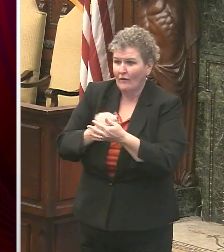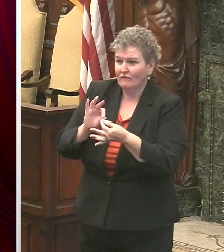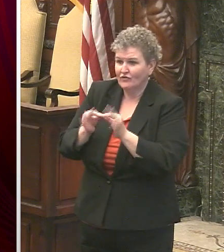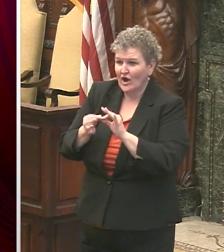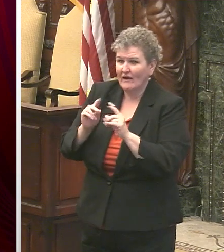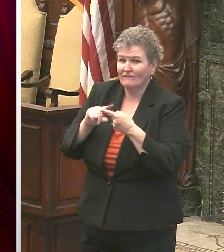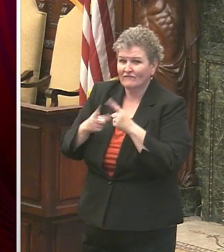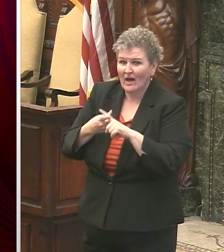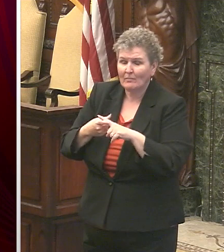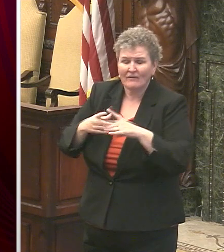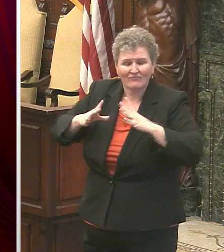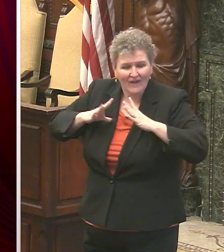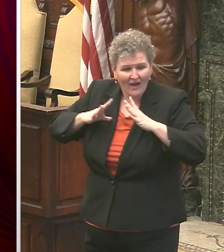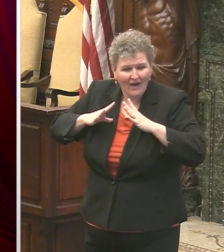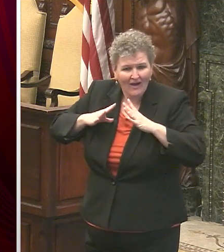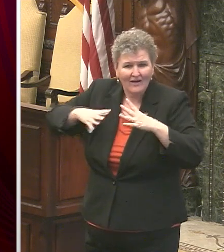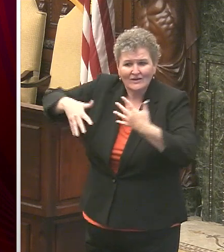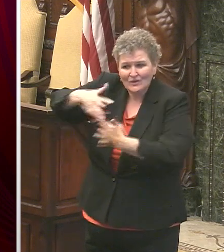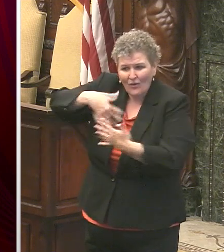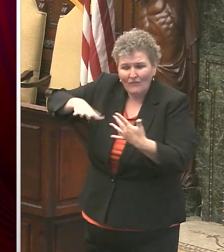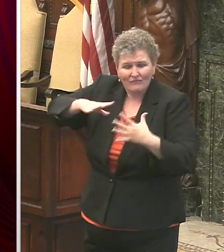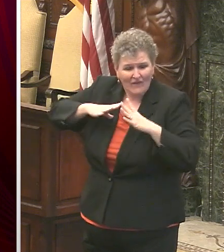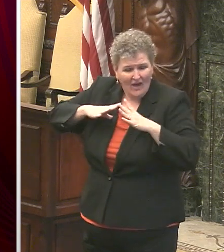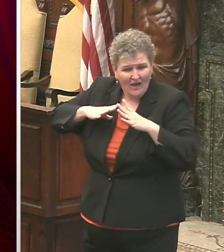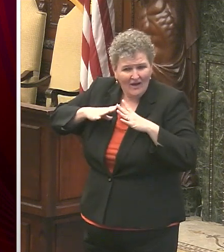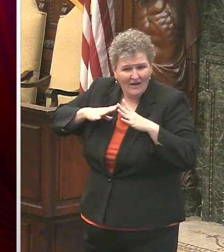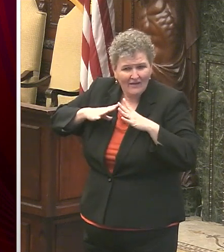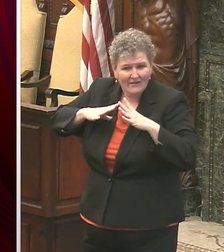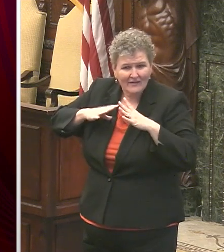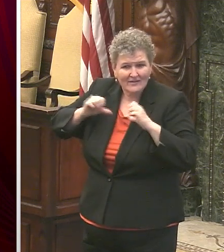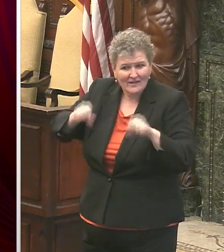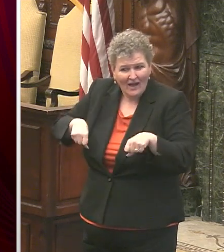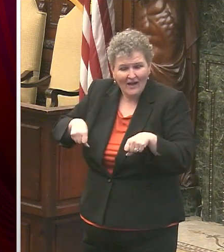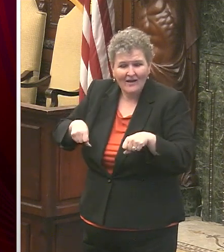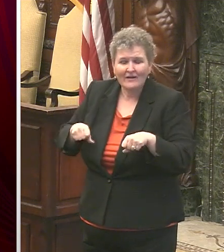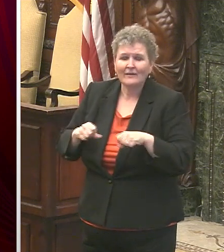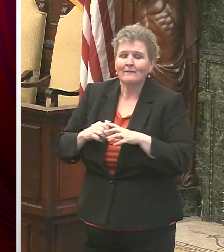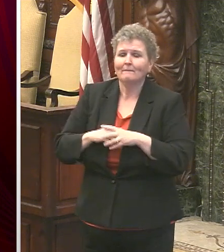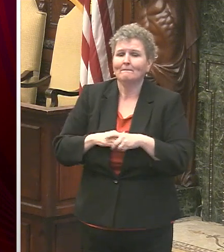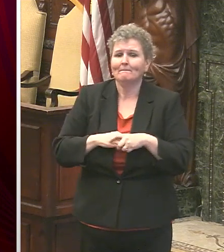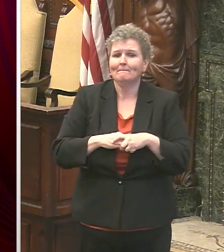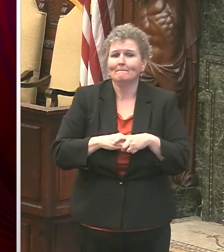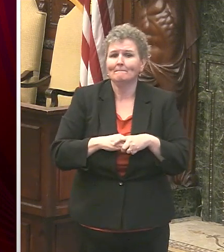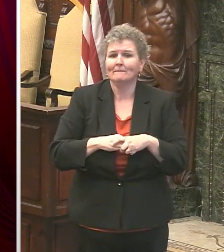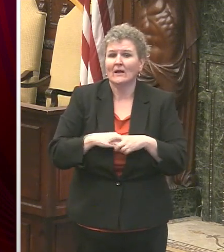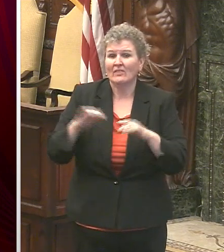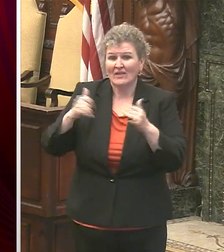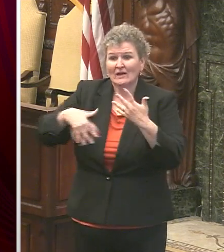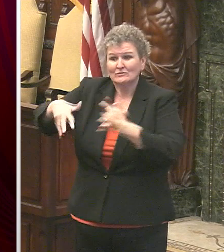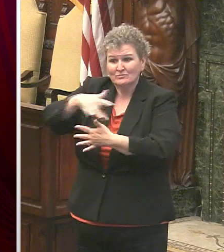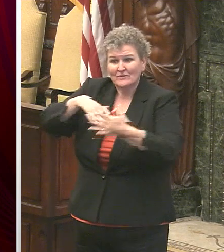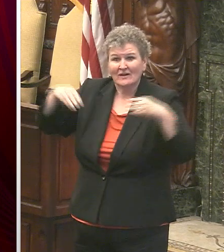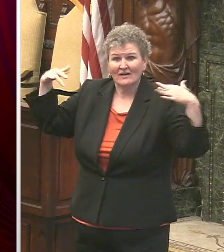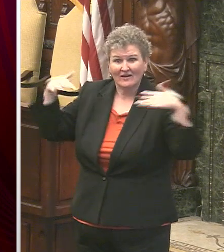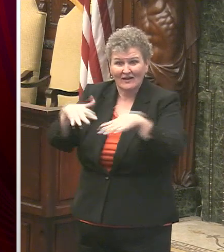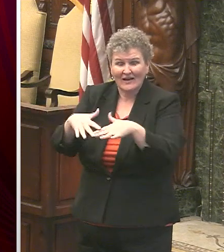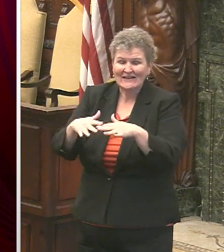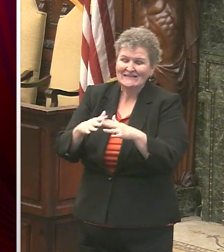occurs. The events of greatest concern to us right now are social gatherings like weddings and